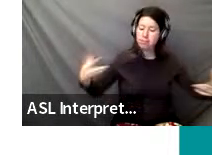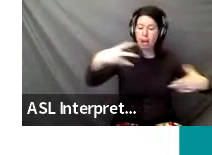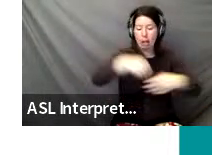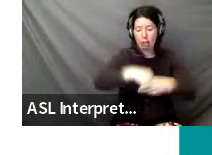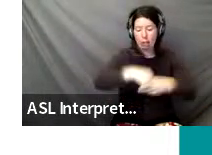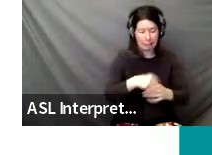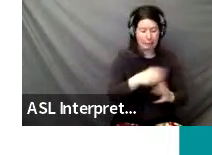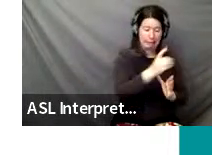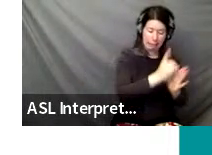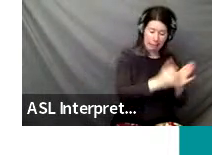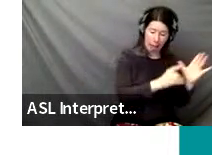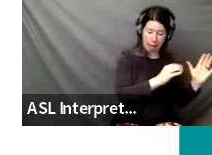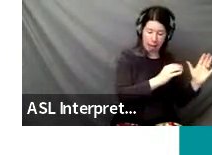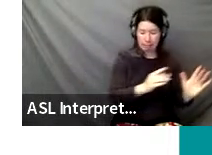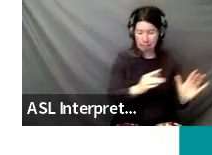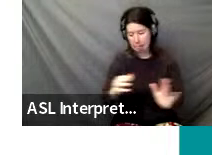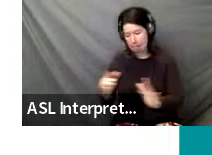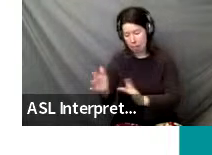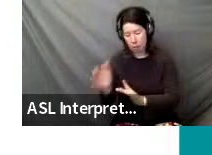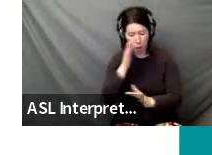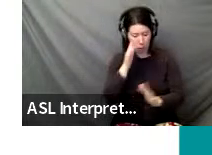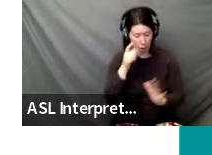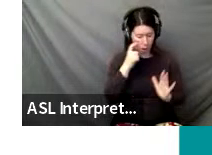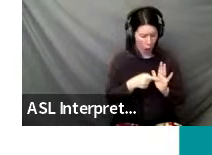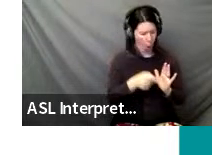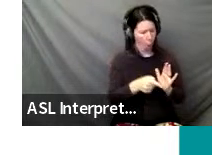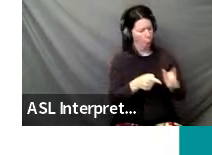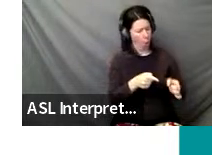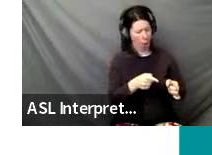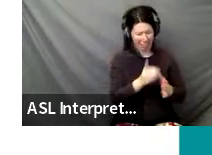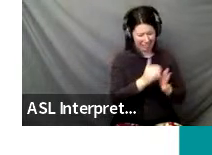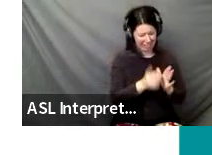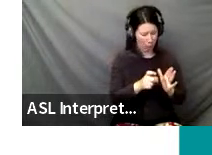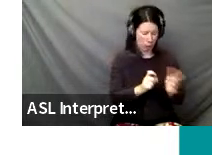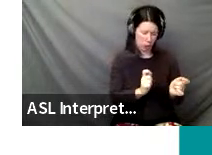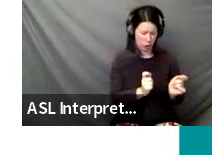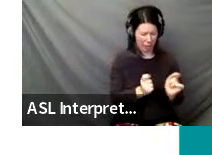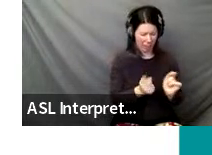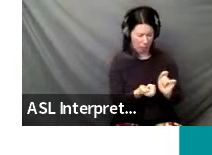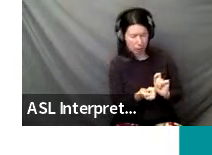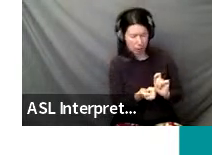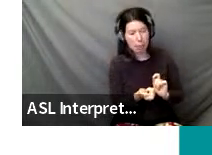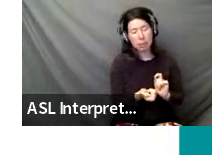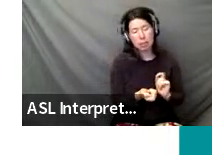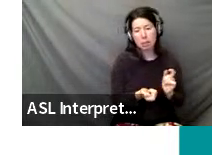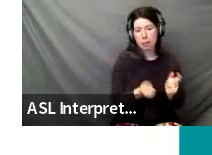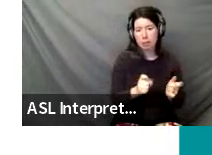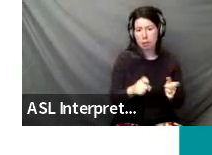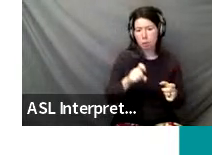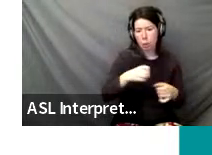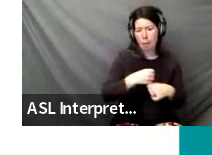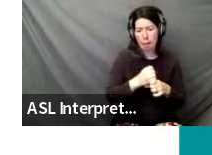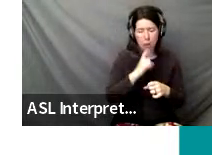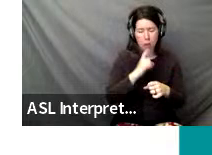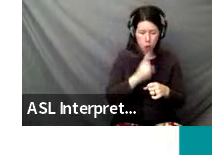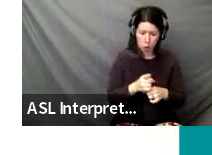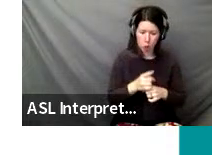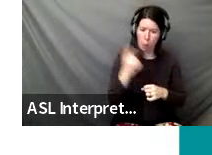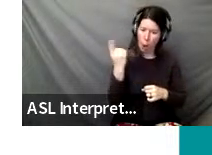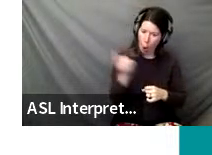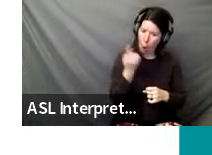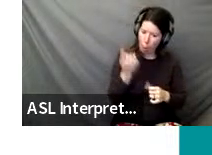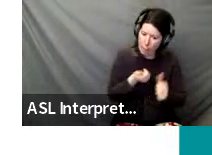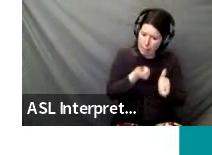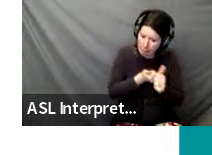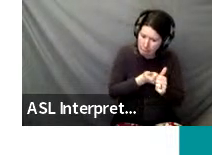to probably find areas where we want to shift the design to a different direction. So we need to make sure that we're continually capturing what